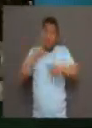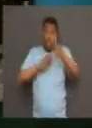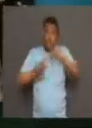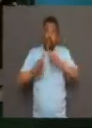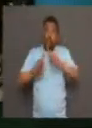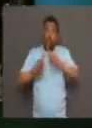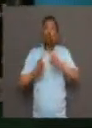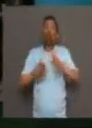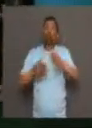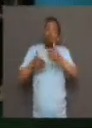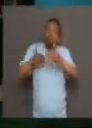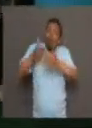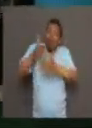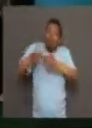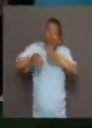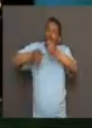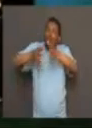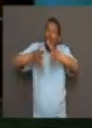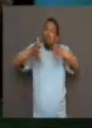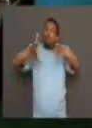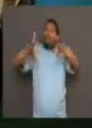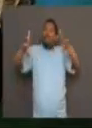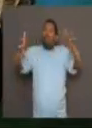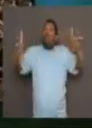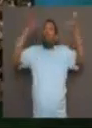to gradually expand.